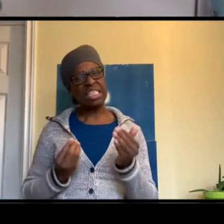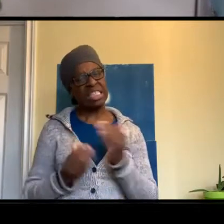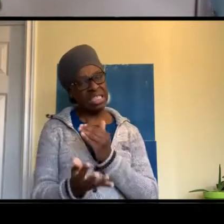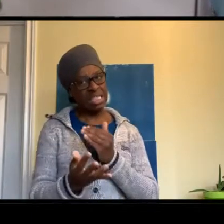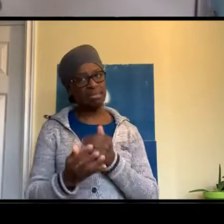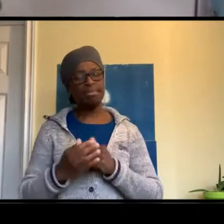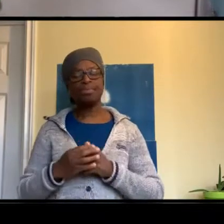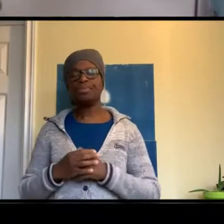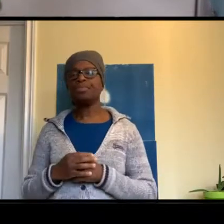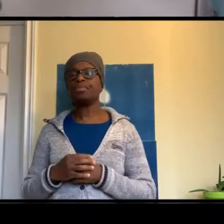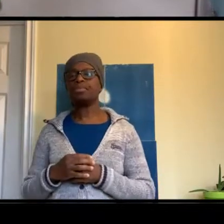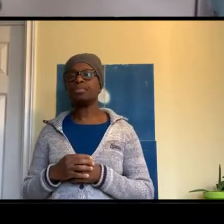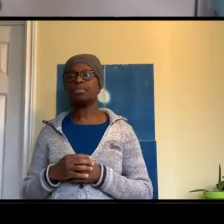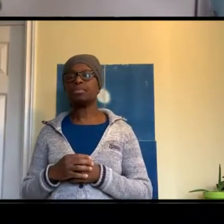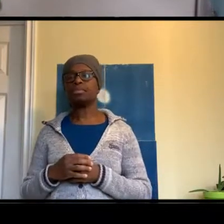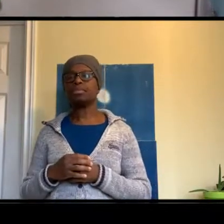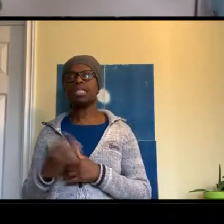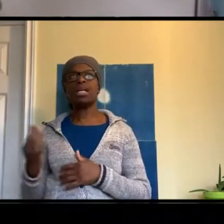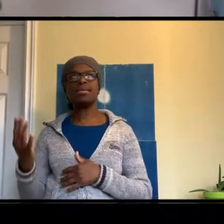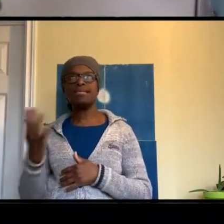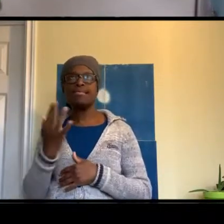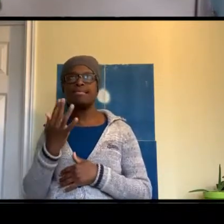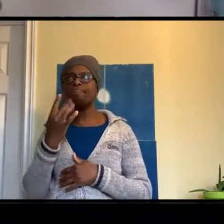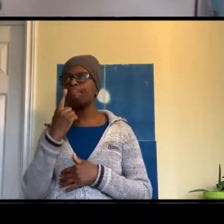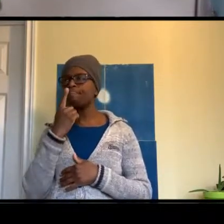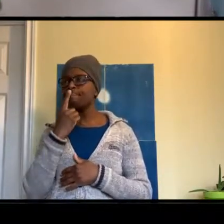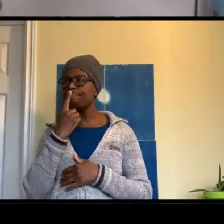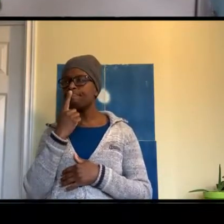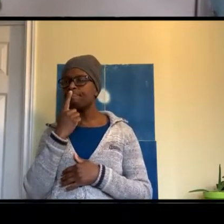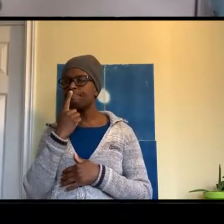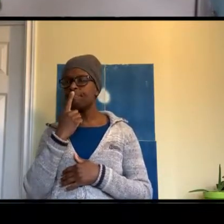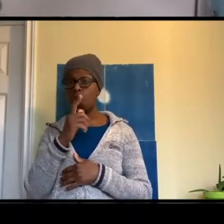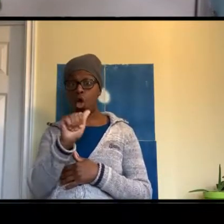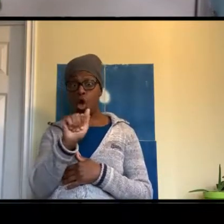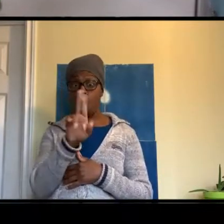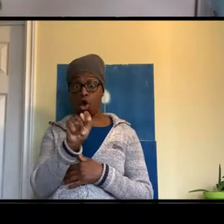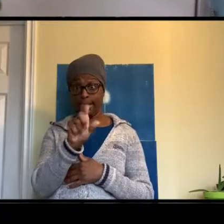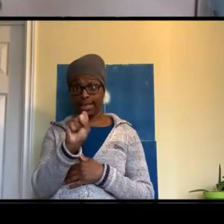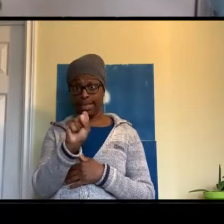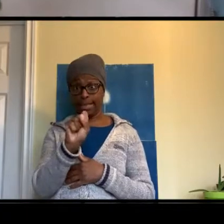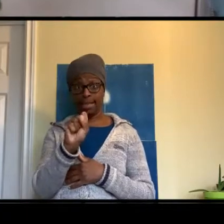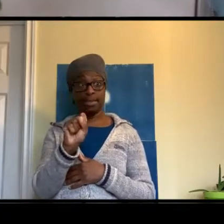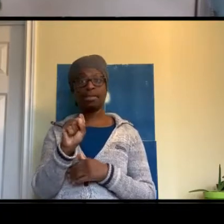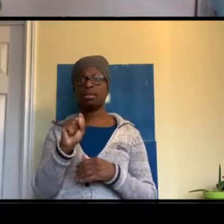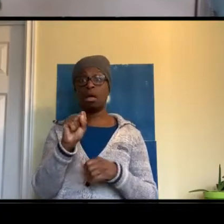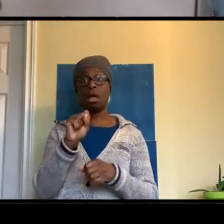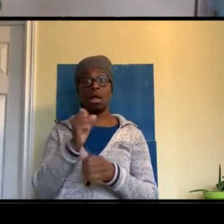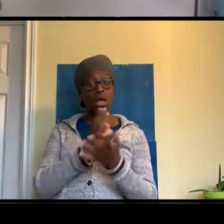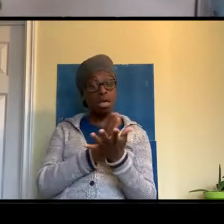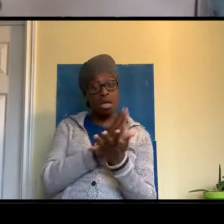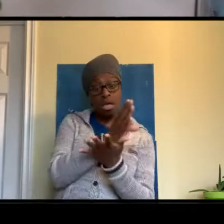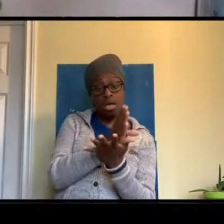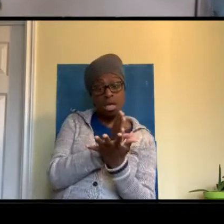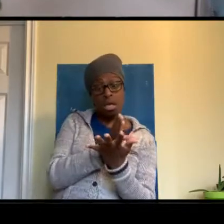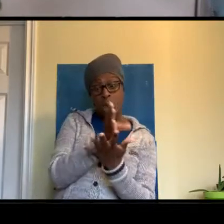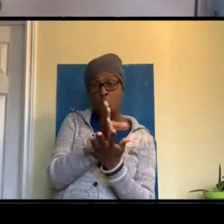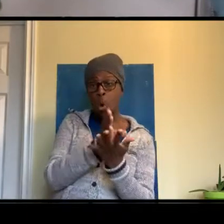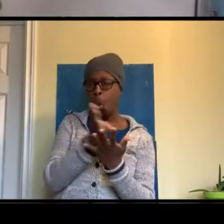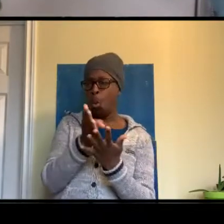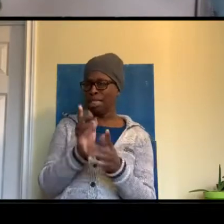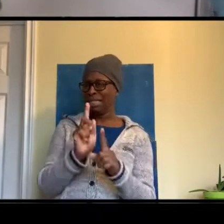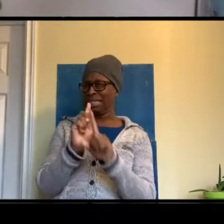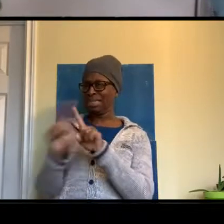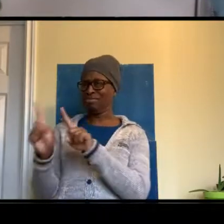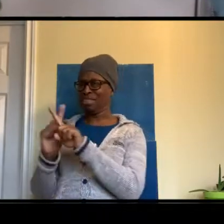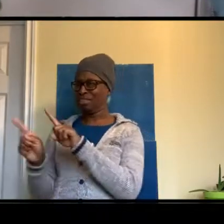because art streams are so different. And so if you're a playwright, for example, and that's